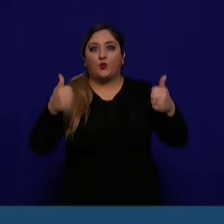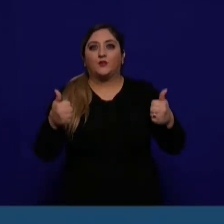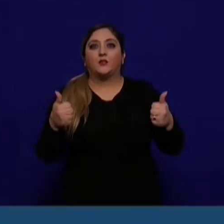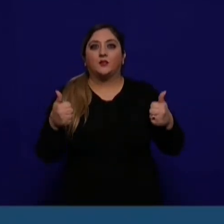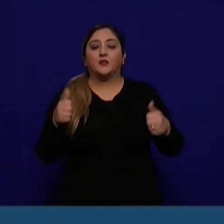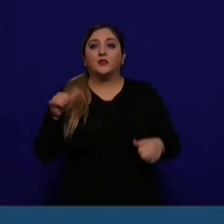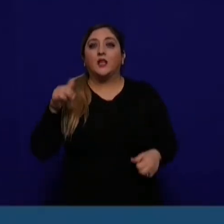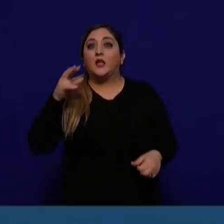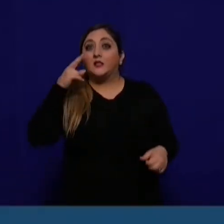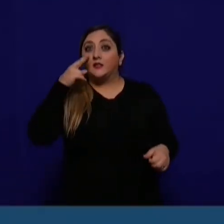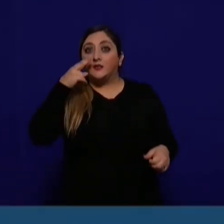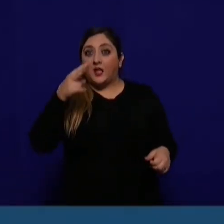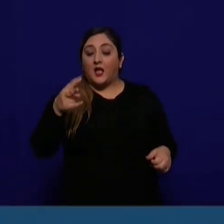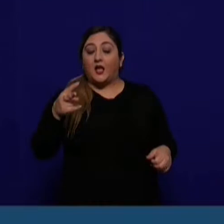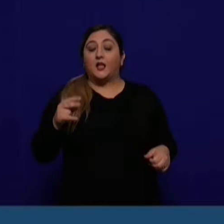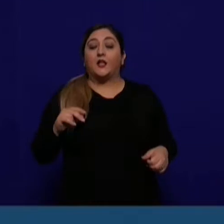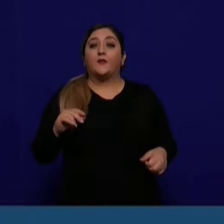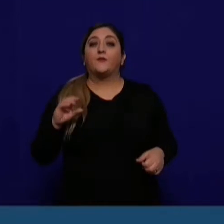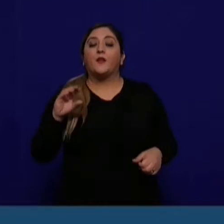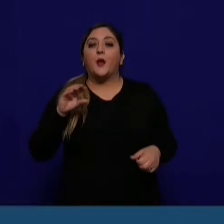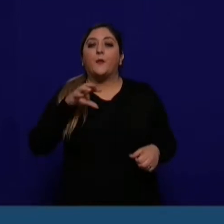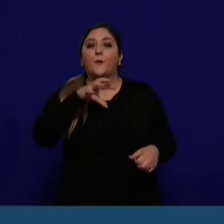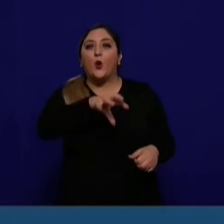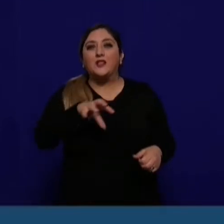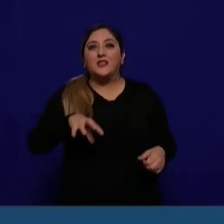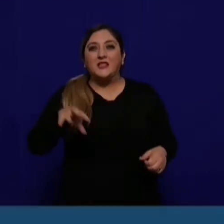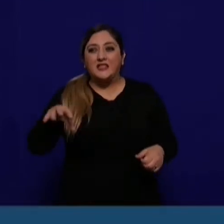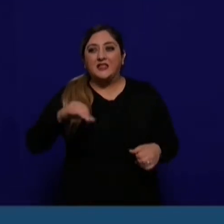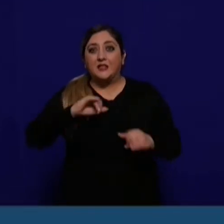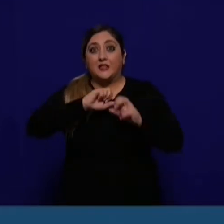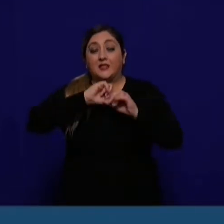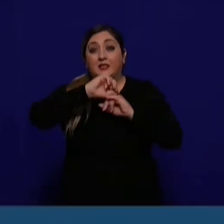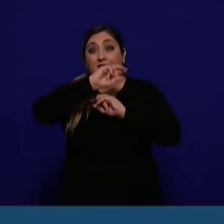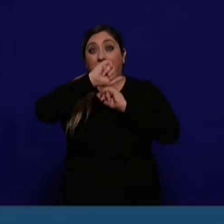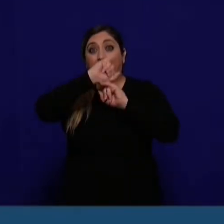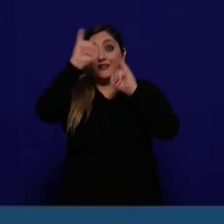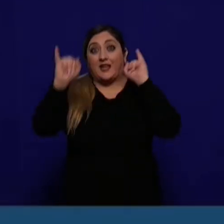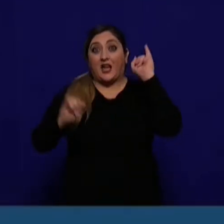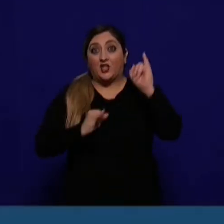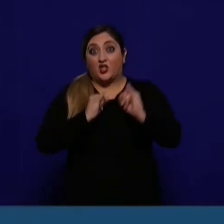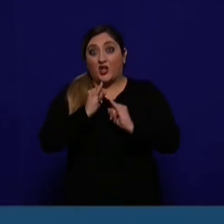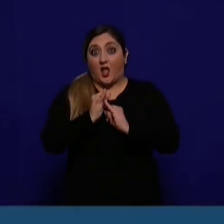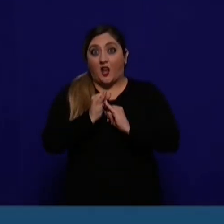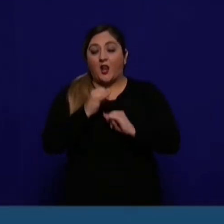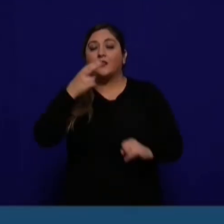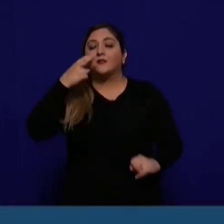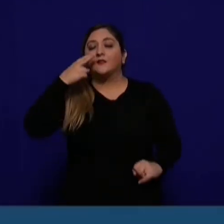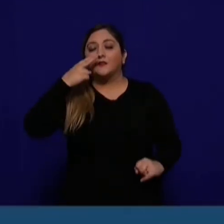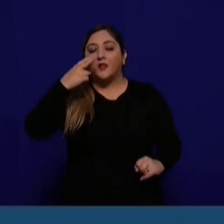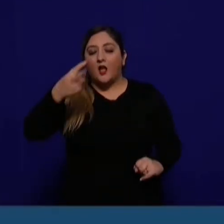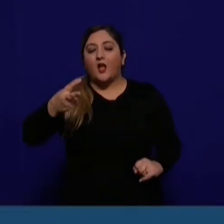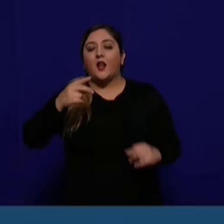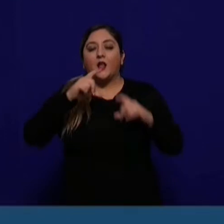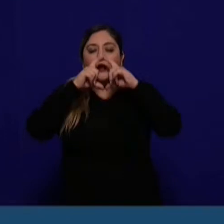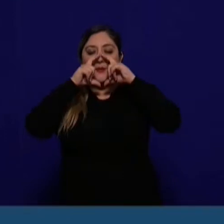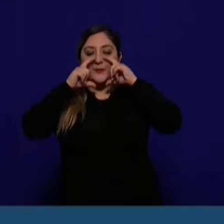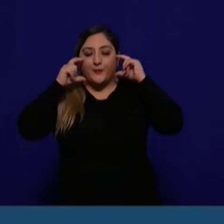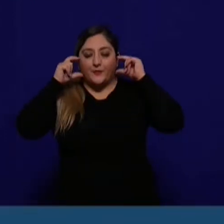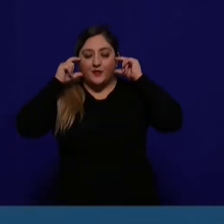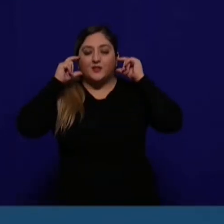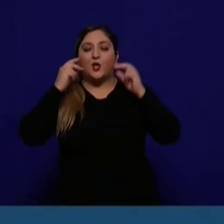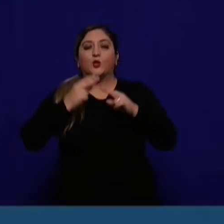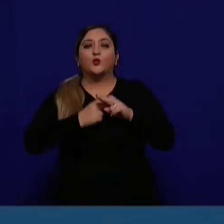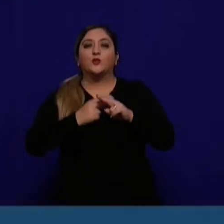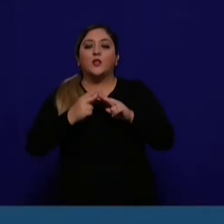li qegħdin jagħmlu wkoll diversi entitajiet li jkunu internazzjonali, qegħdin naraw li anke bl-użu tal-maskri naraw li jkun